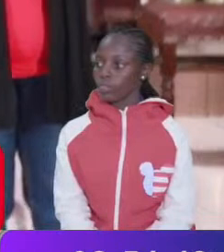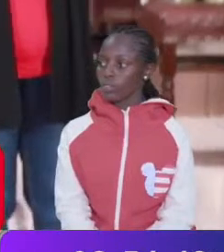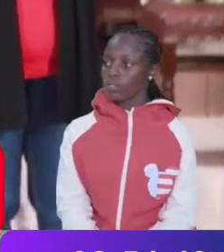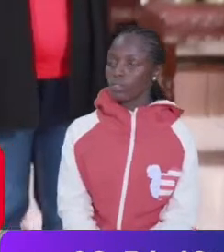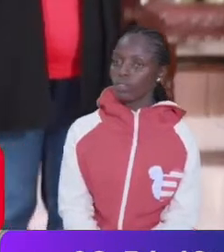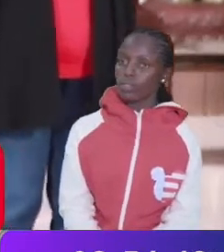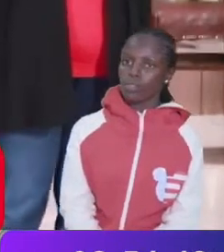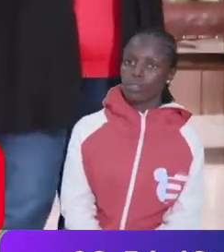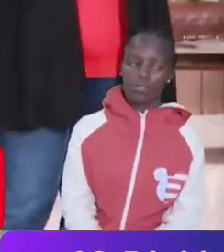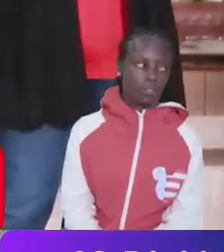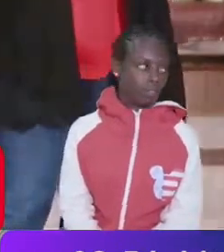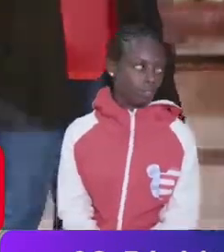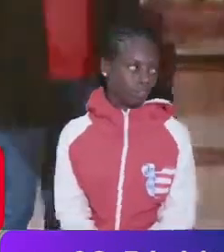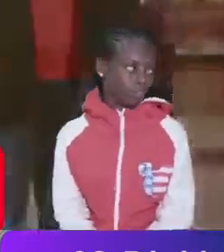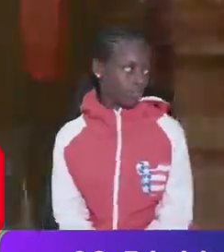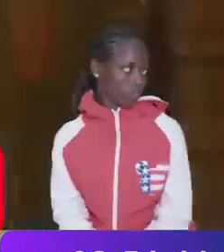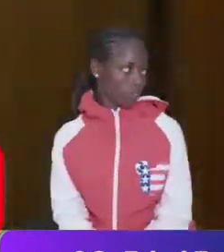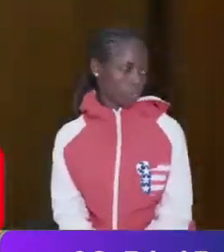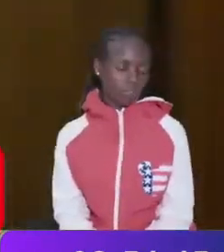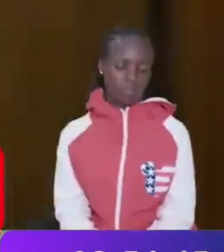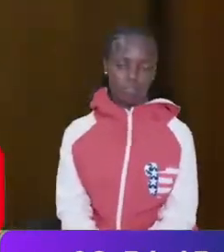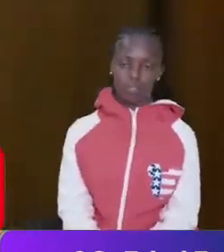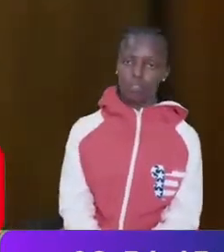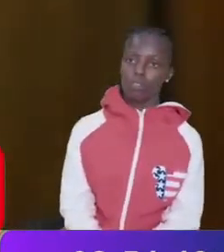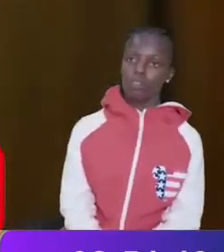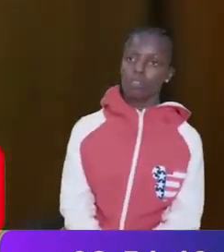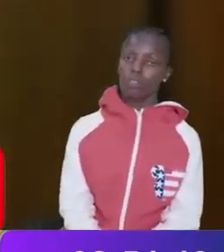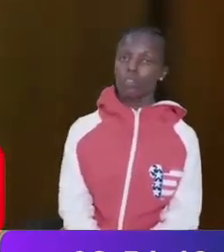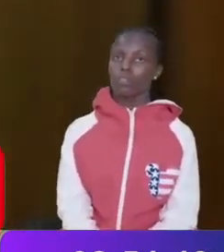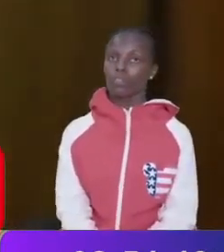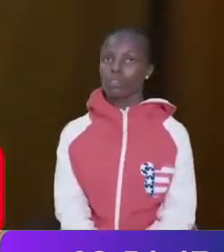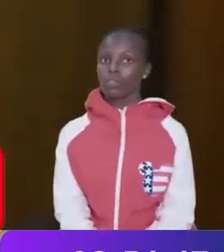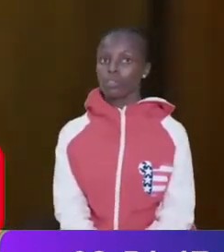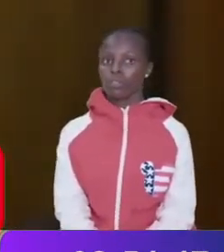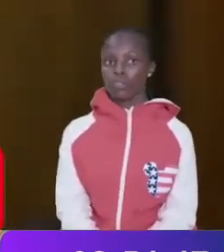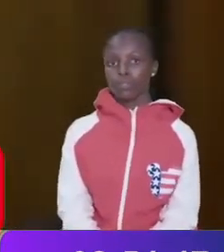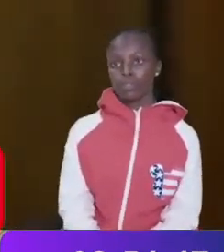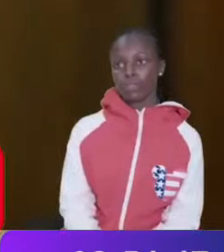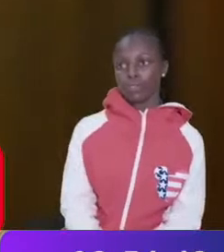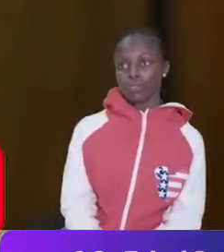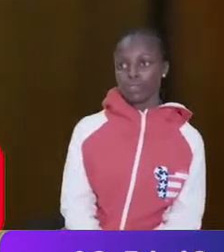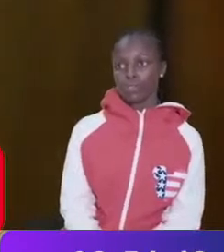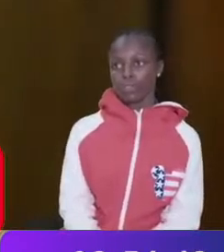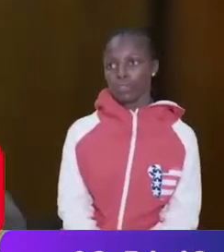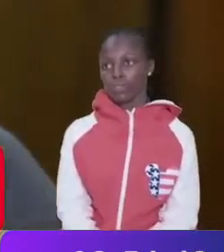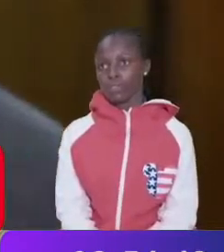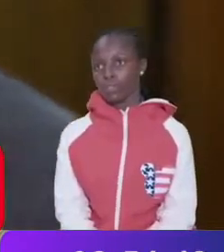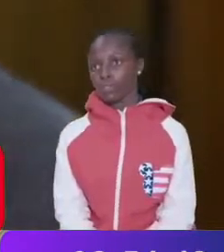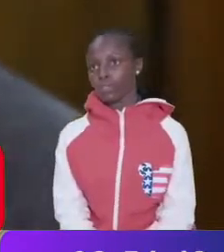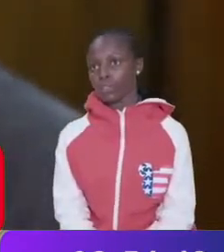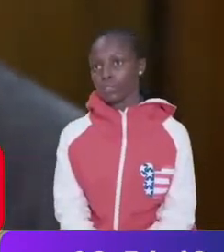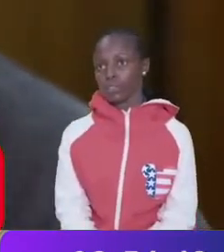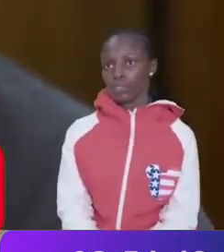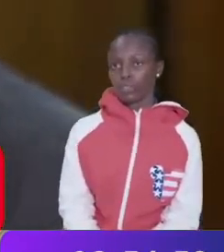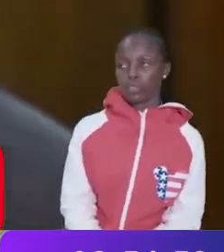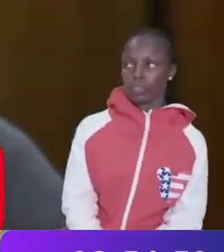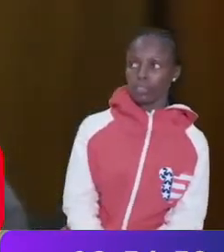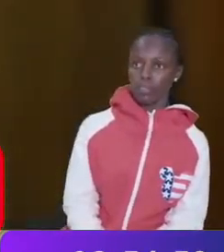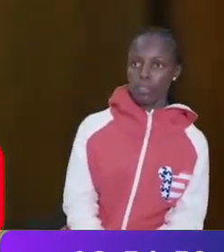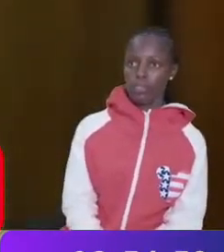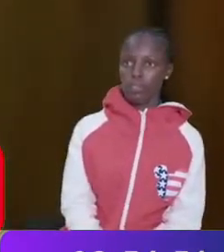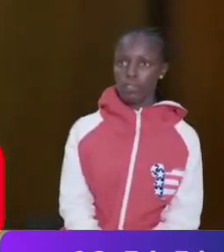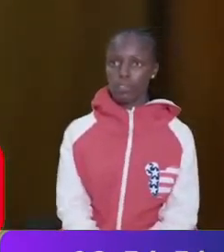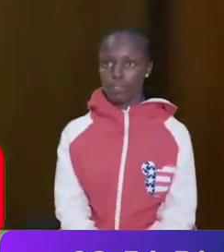God. We worship you, Lord. We adore you, we magnify Lord. Oh yes, pokea sifa. You are holy, Lord, you're